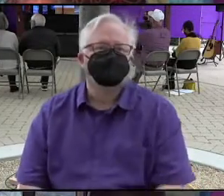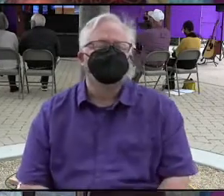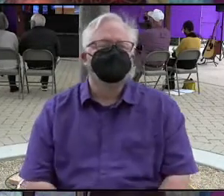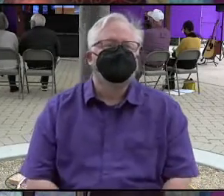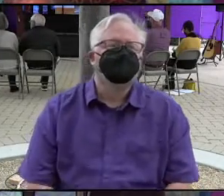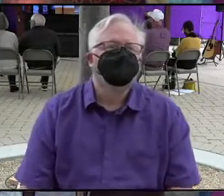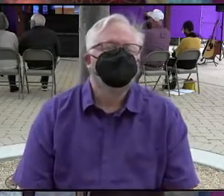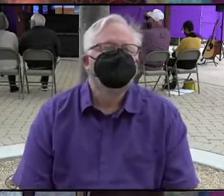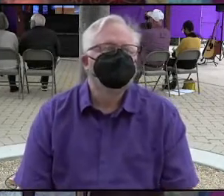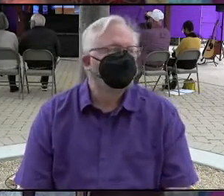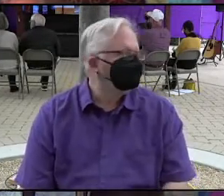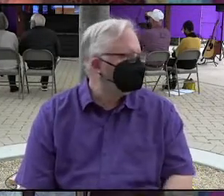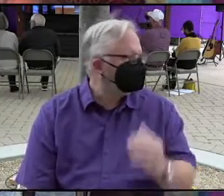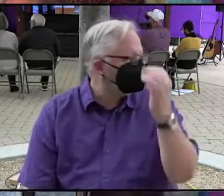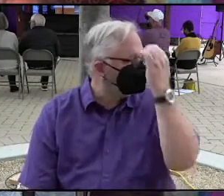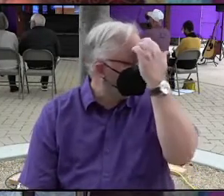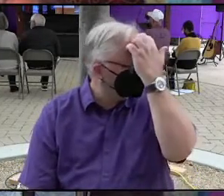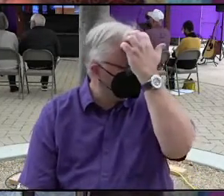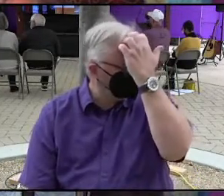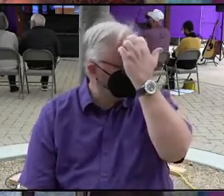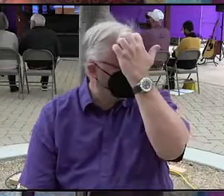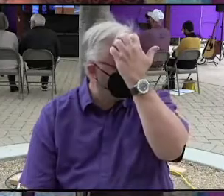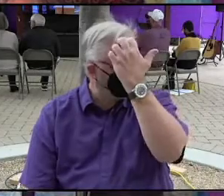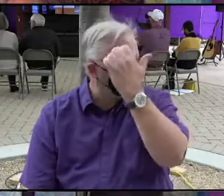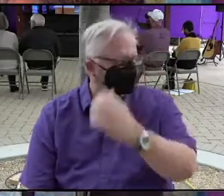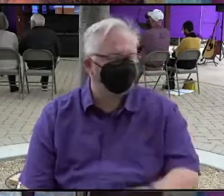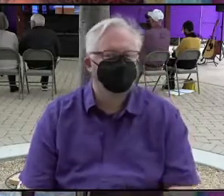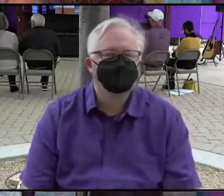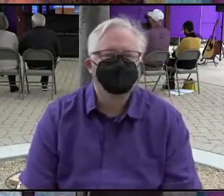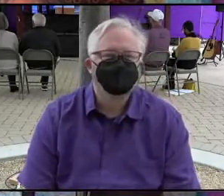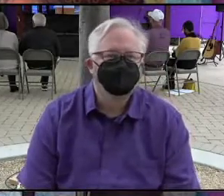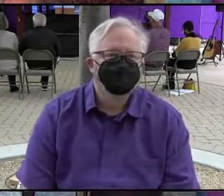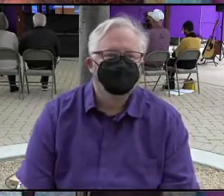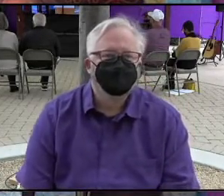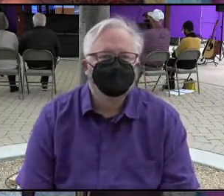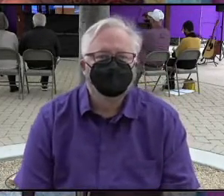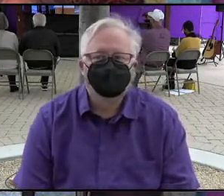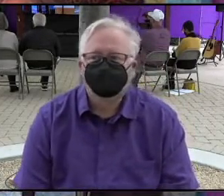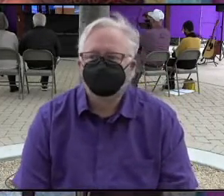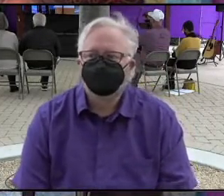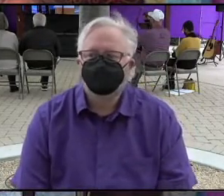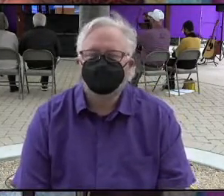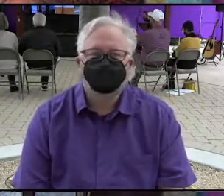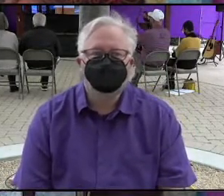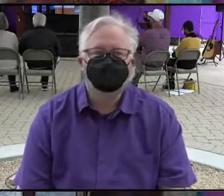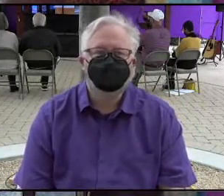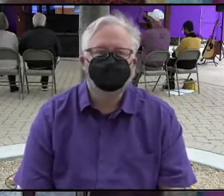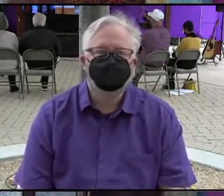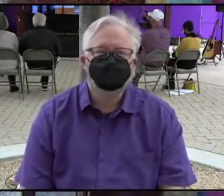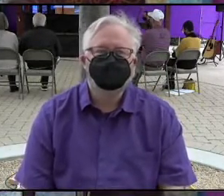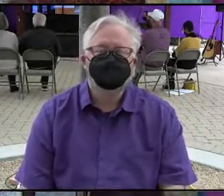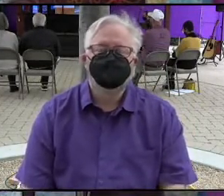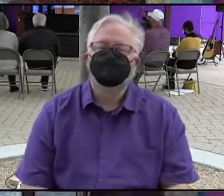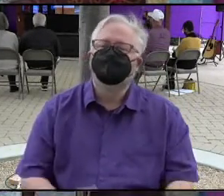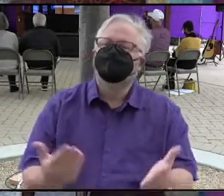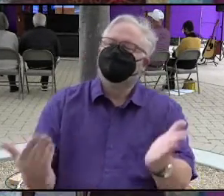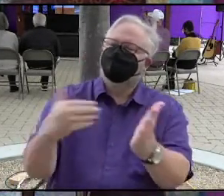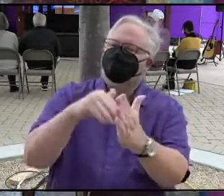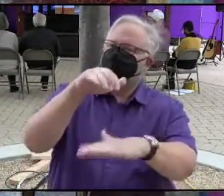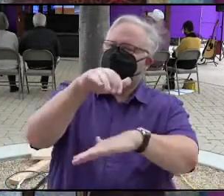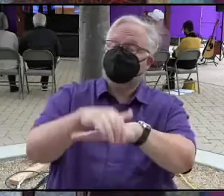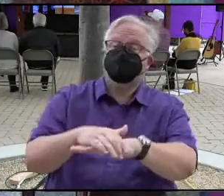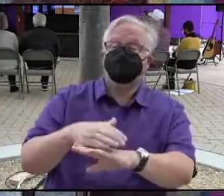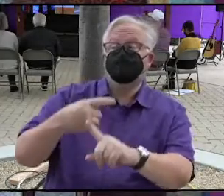de nuestra ofrenda de generosidad, servicios calificados y tiempo voluntario. This month's